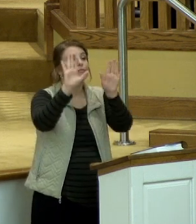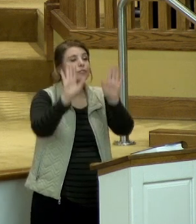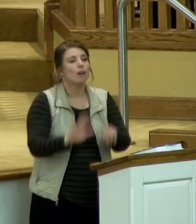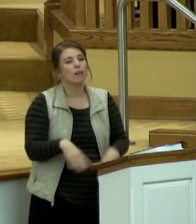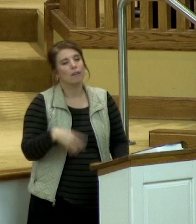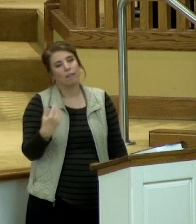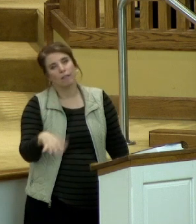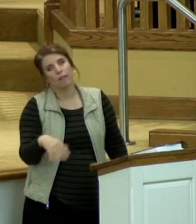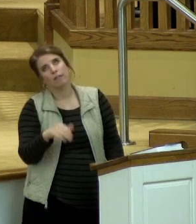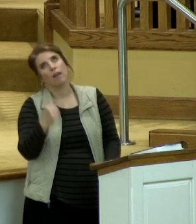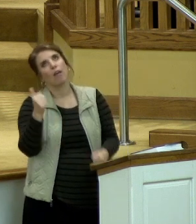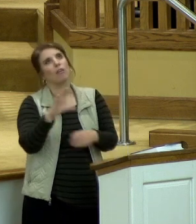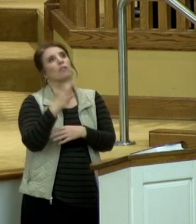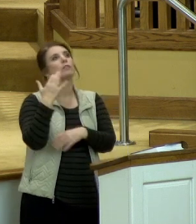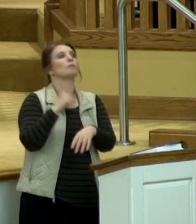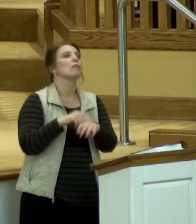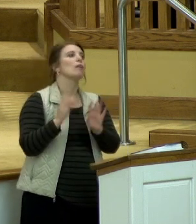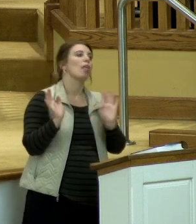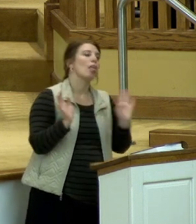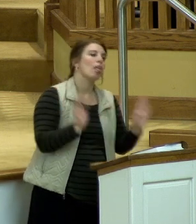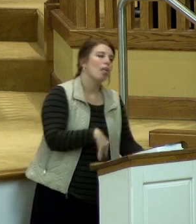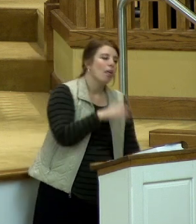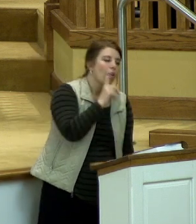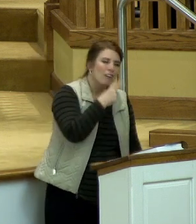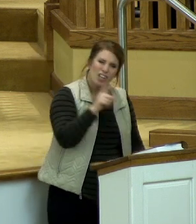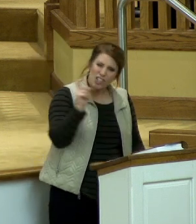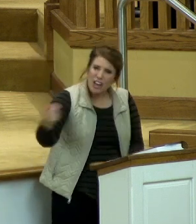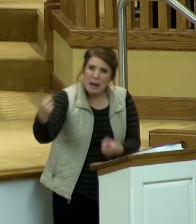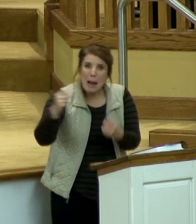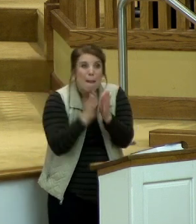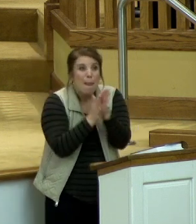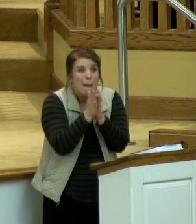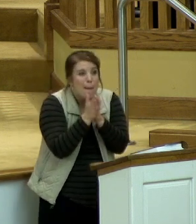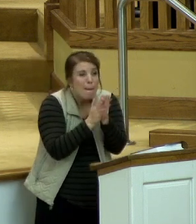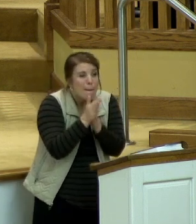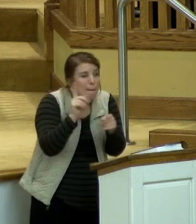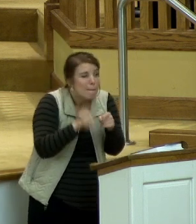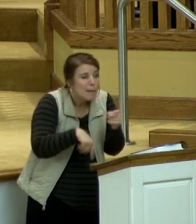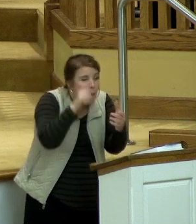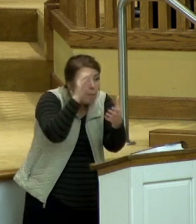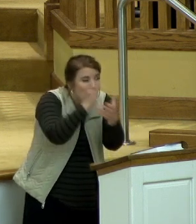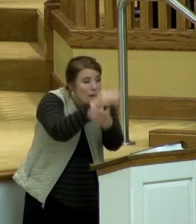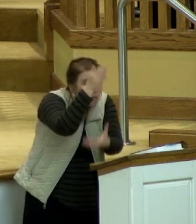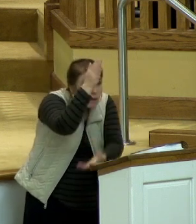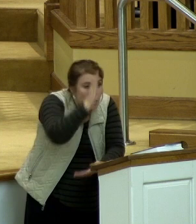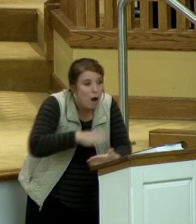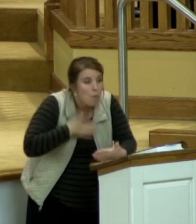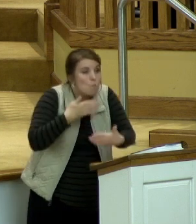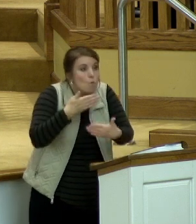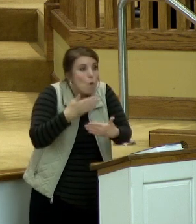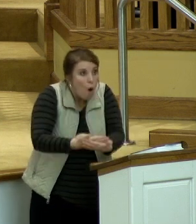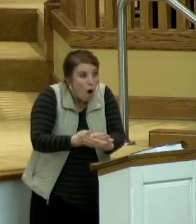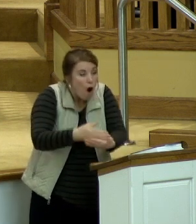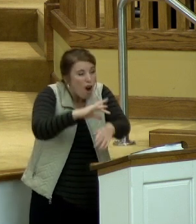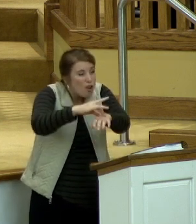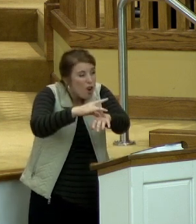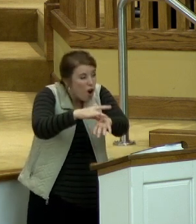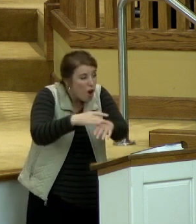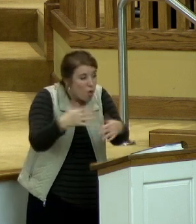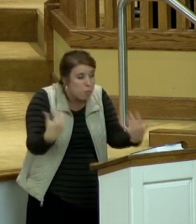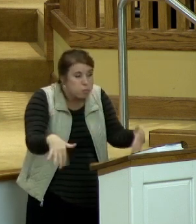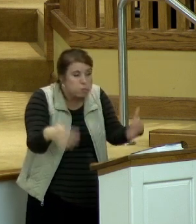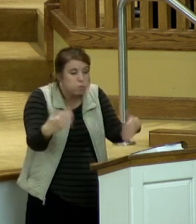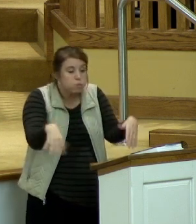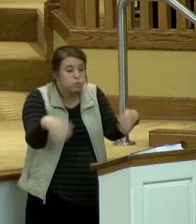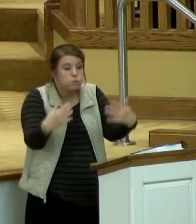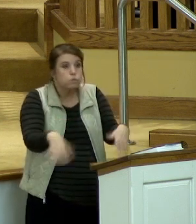boy, here's another Christmas season. We should come with anticipation, like, we cannot believe that God was born onto this planet Earth. That's what the whole thrust